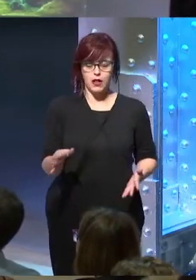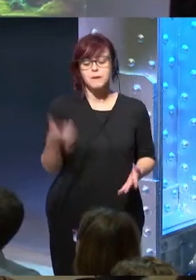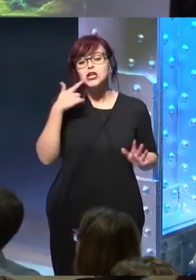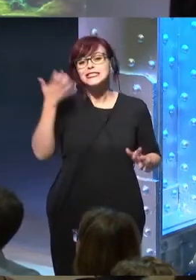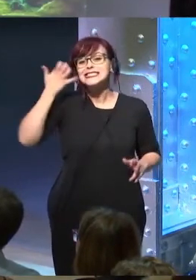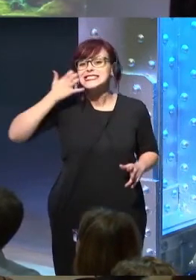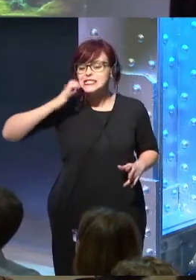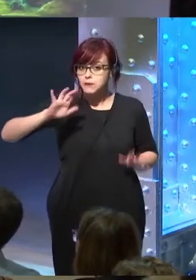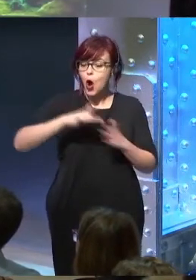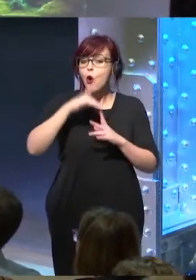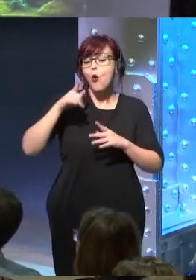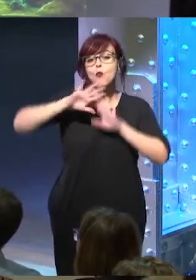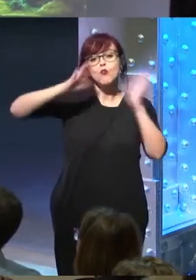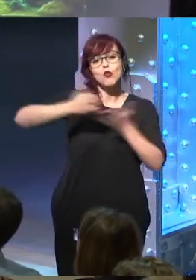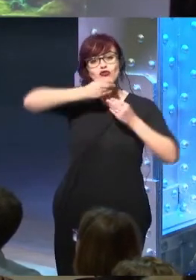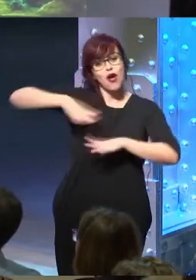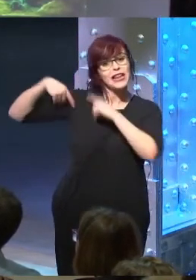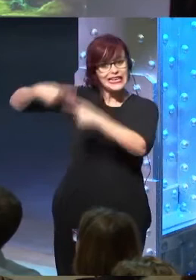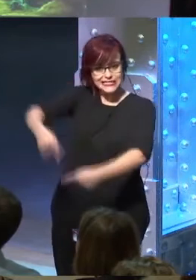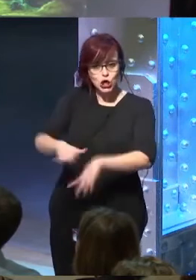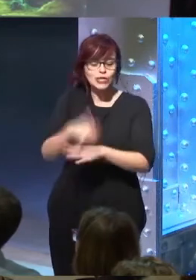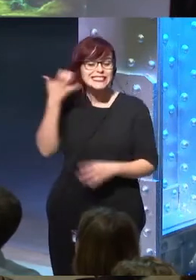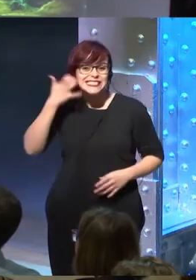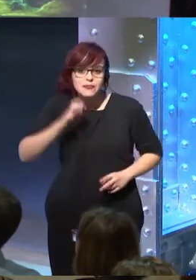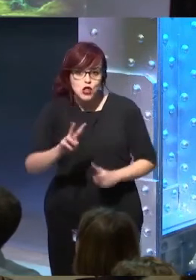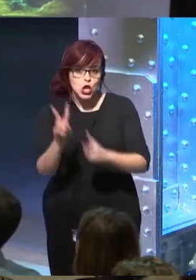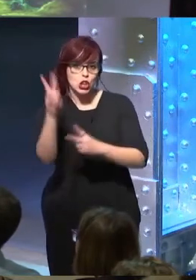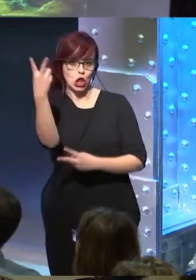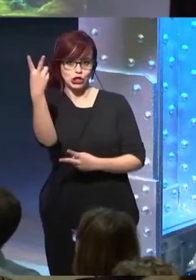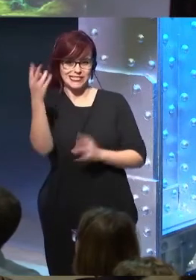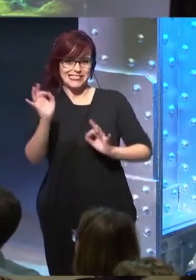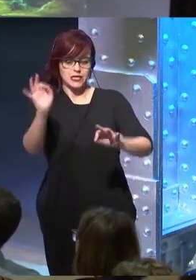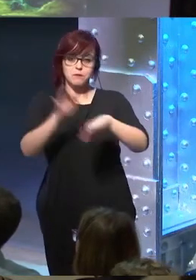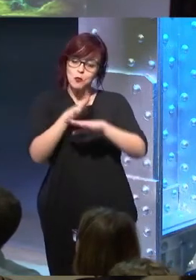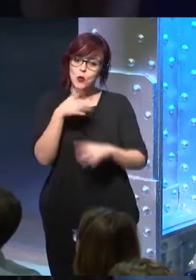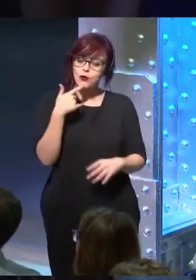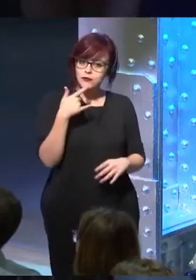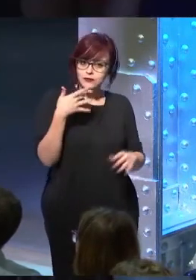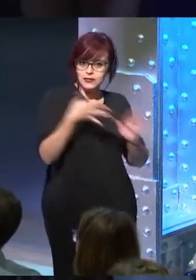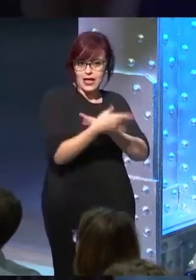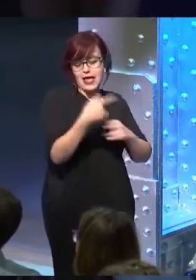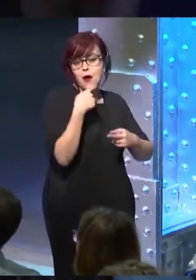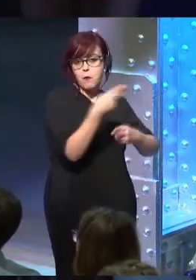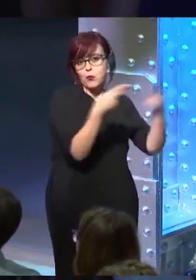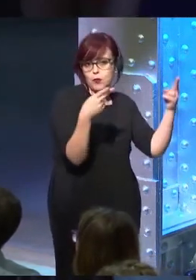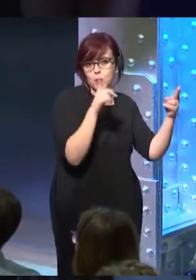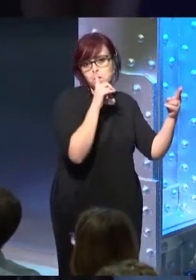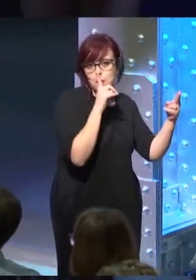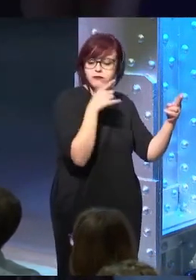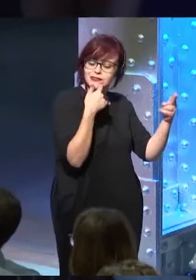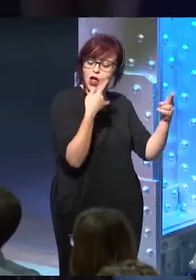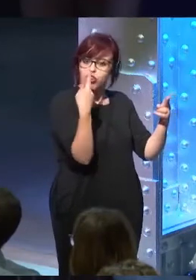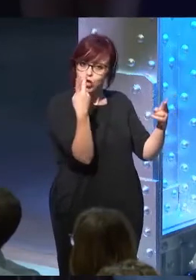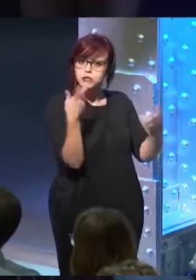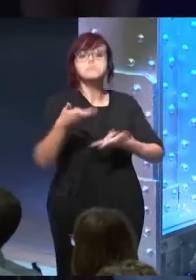to this idea of not allowing women to speak in public. First, women